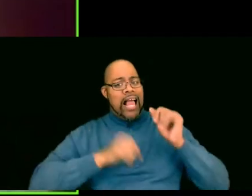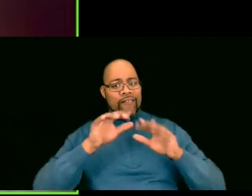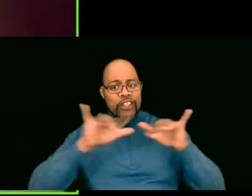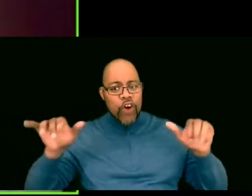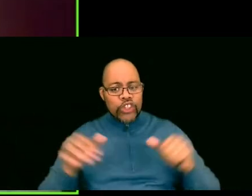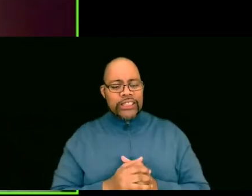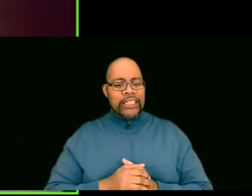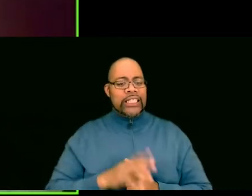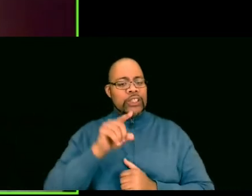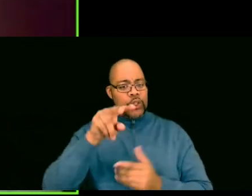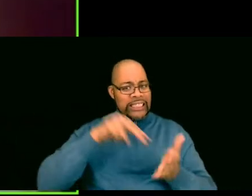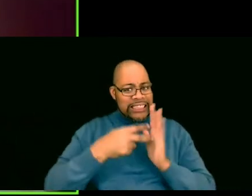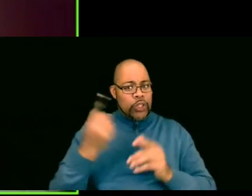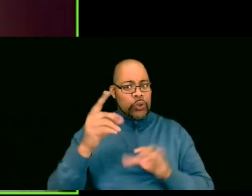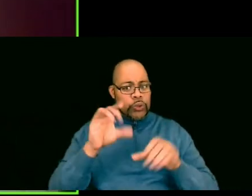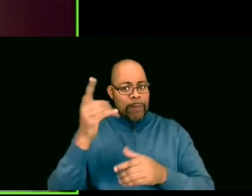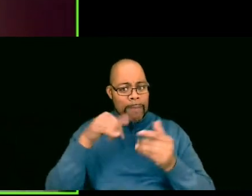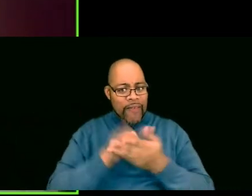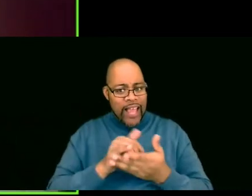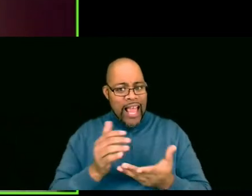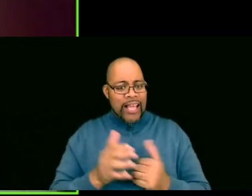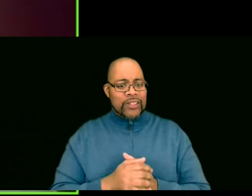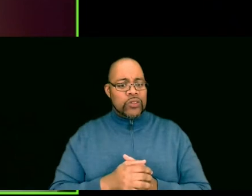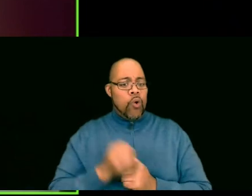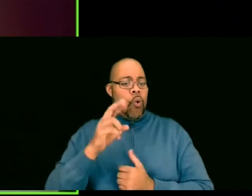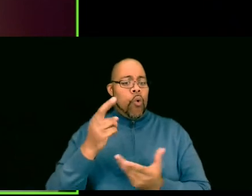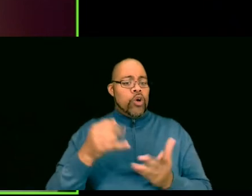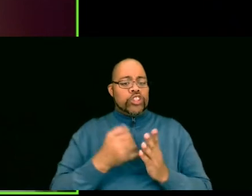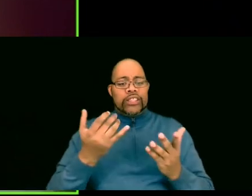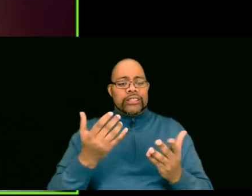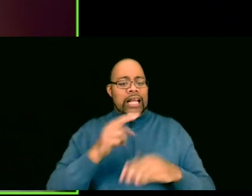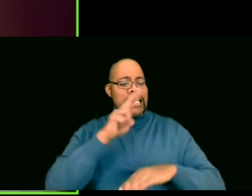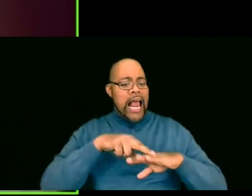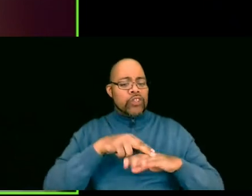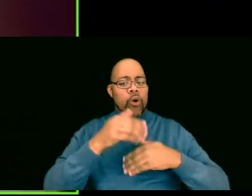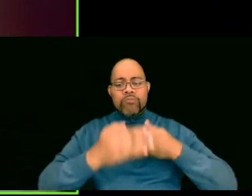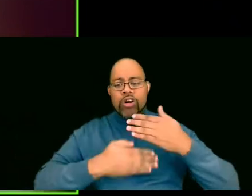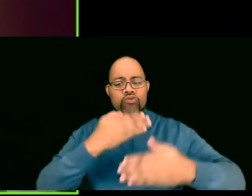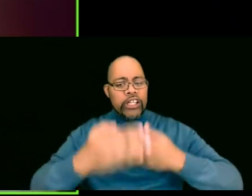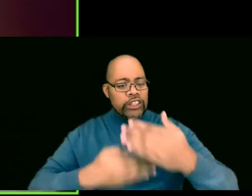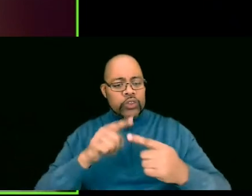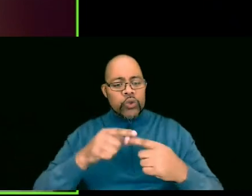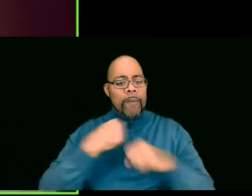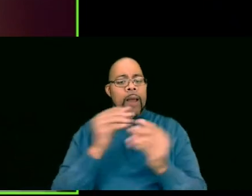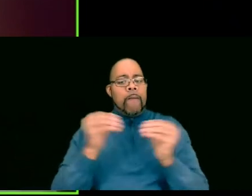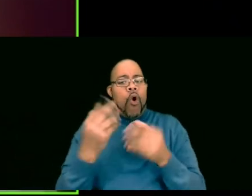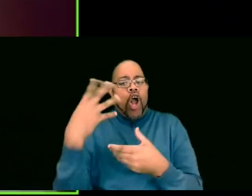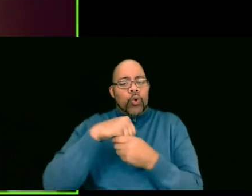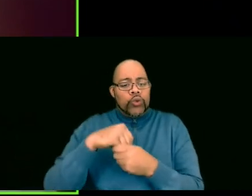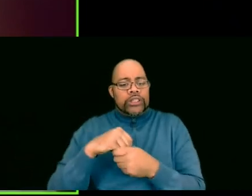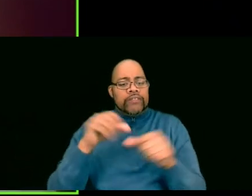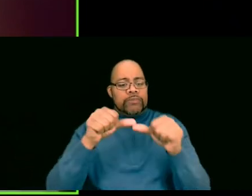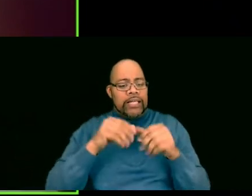was a lack of diversity, did you intend to do something about it? Or was there just a natural progression to create a